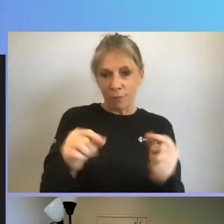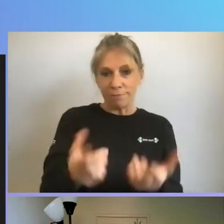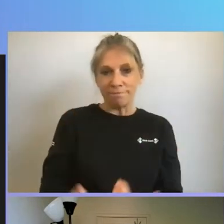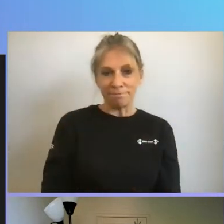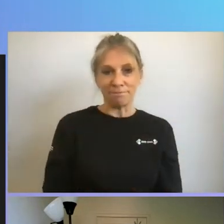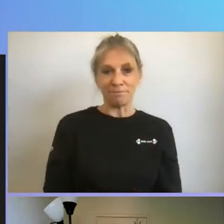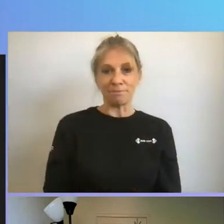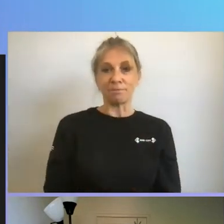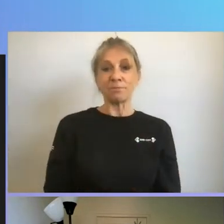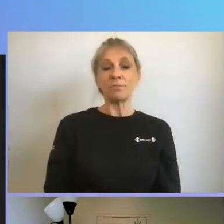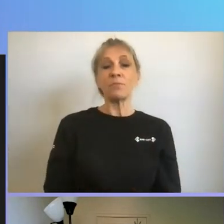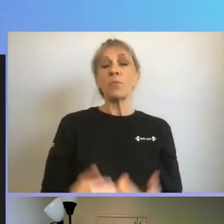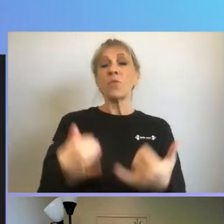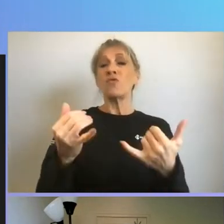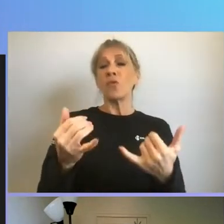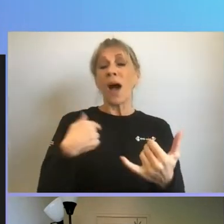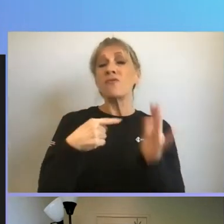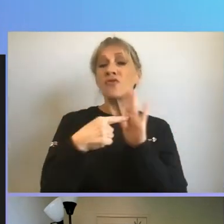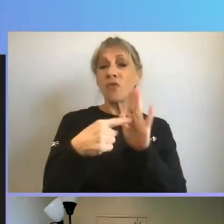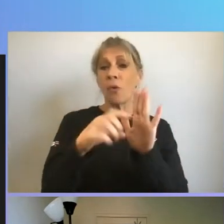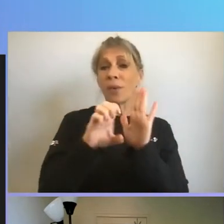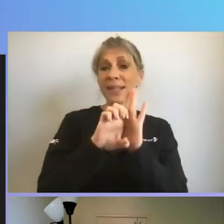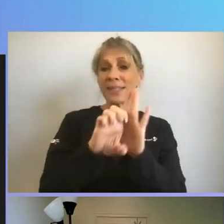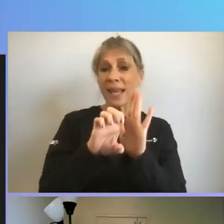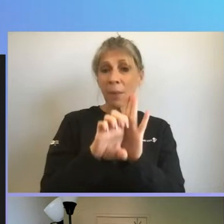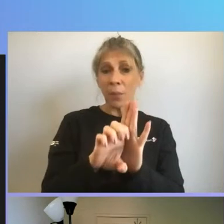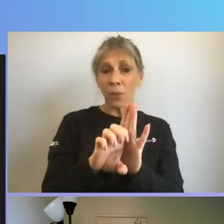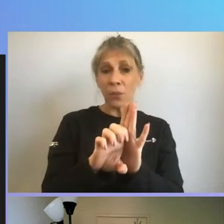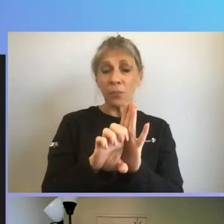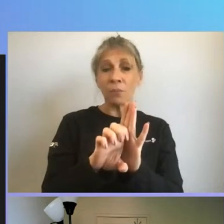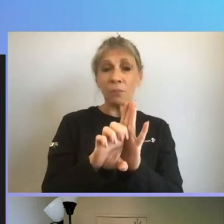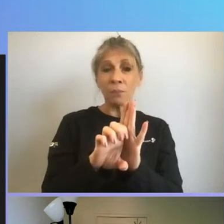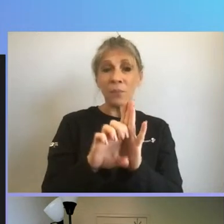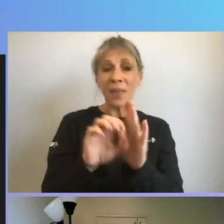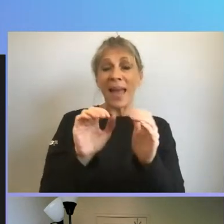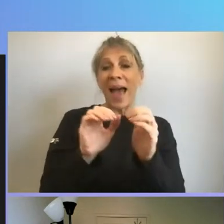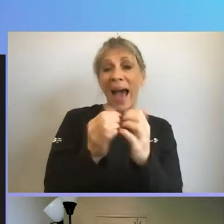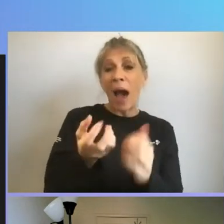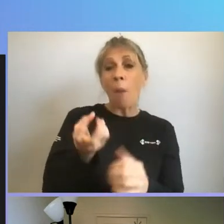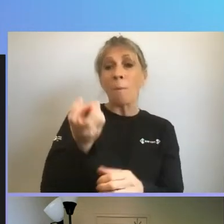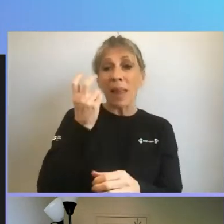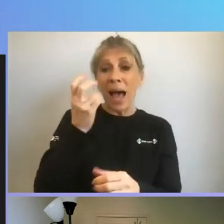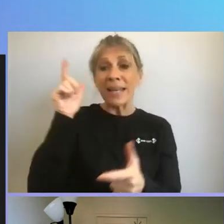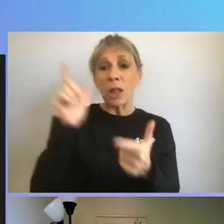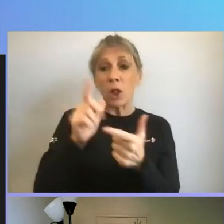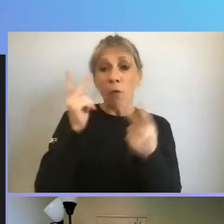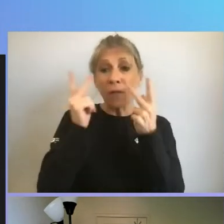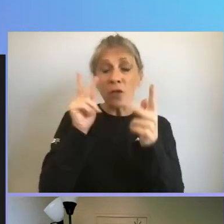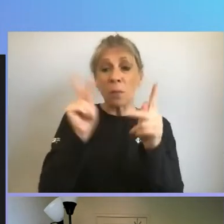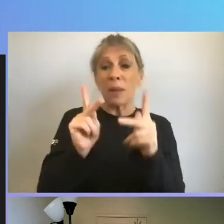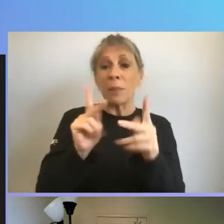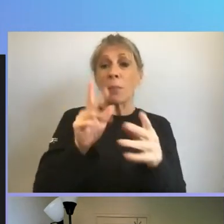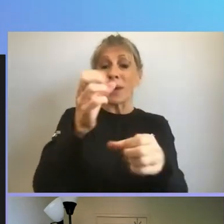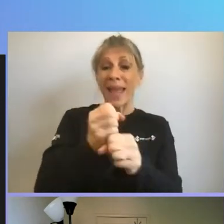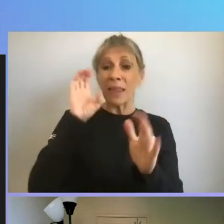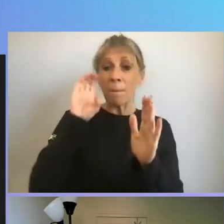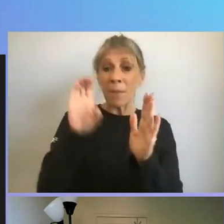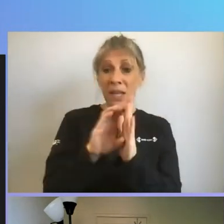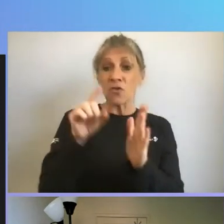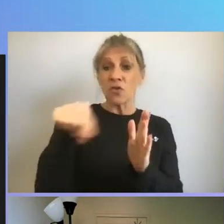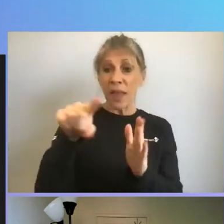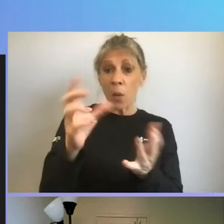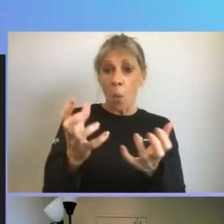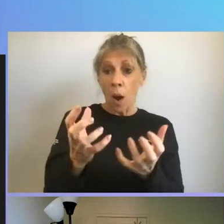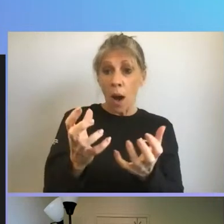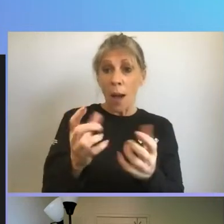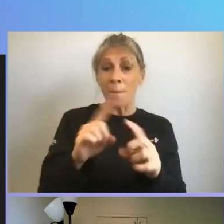So we've gone over some examples of how blind and low vision people get the images that they want. But now